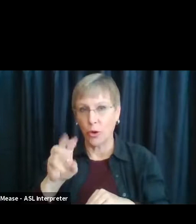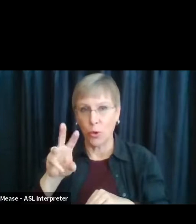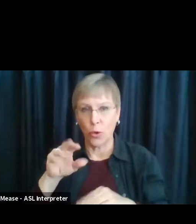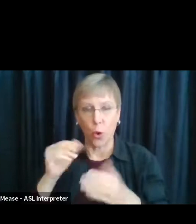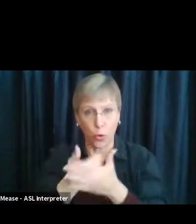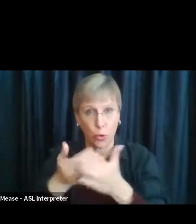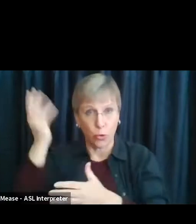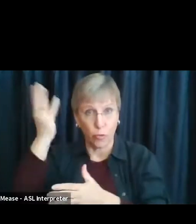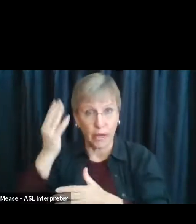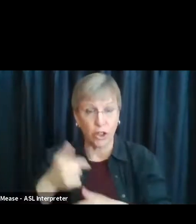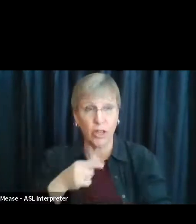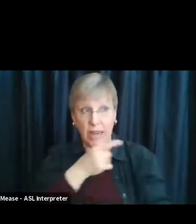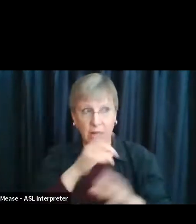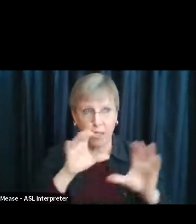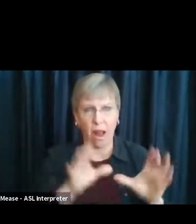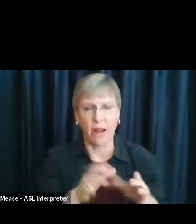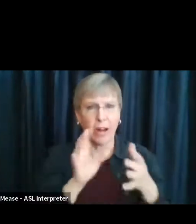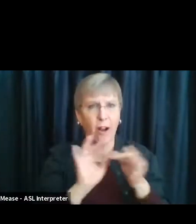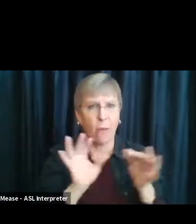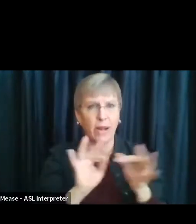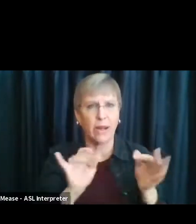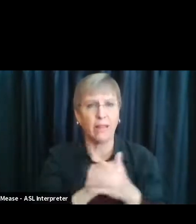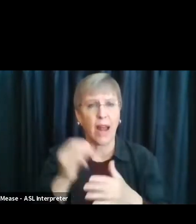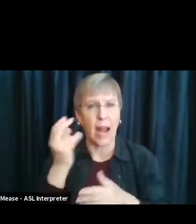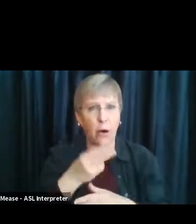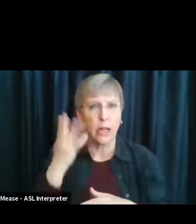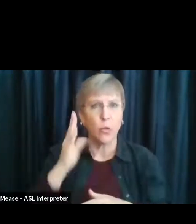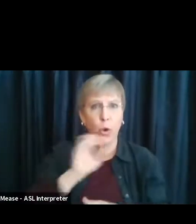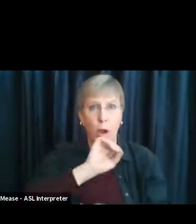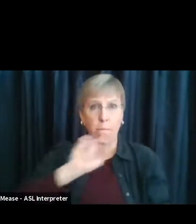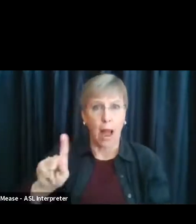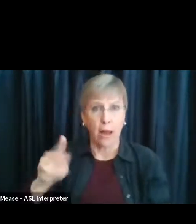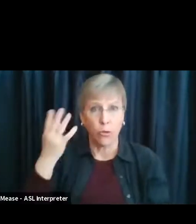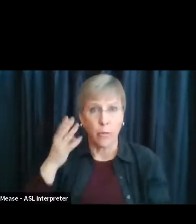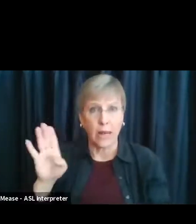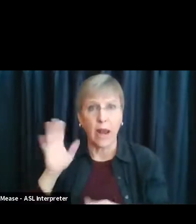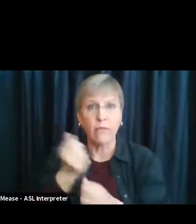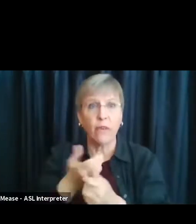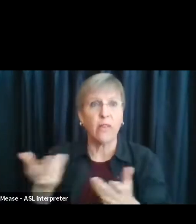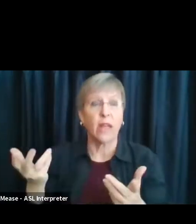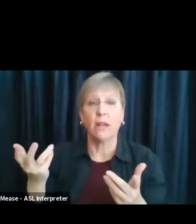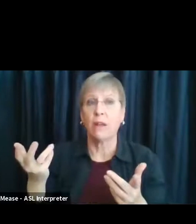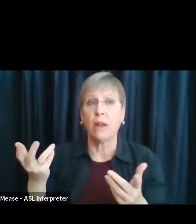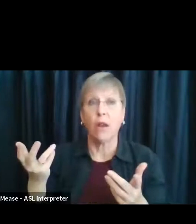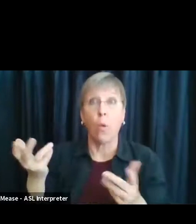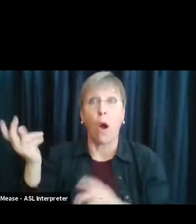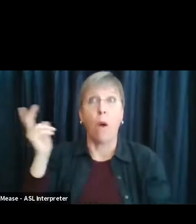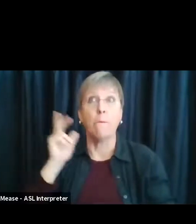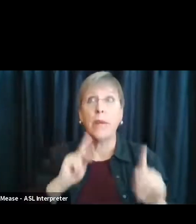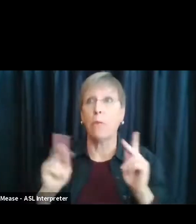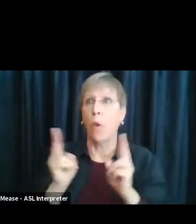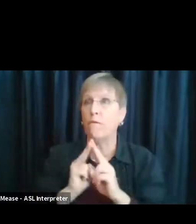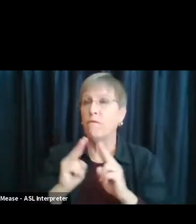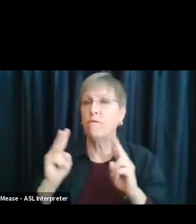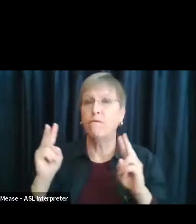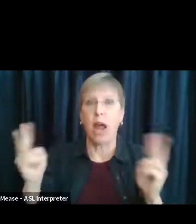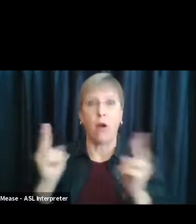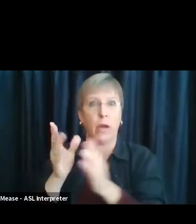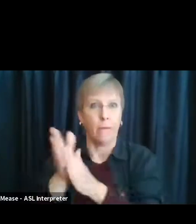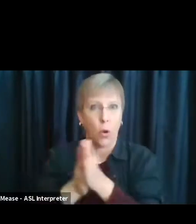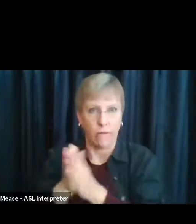how he promised that heritage would come back, and everything was, well, people were very, very